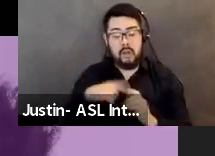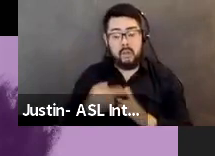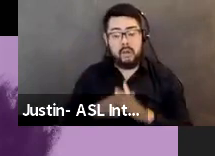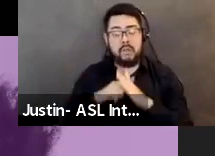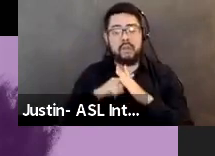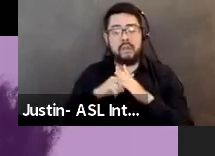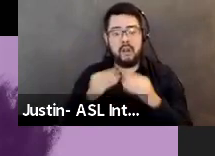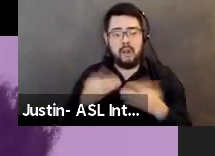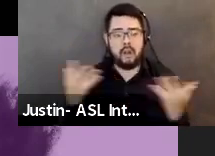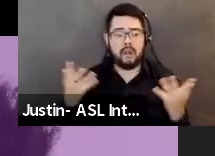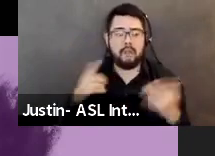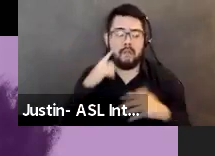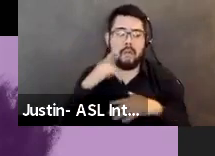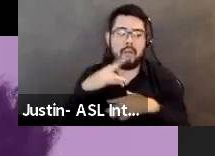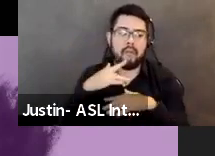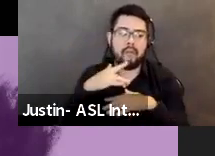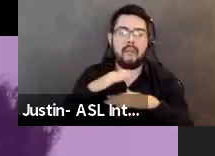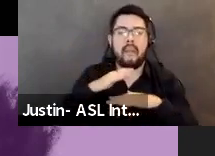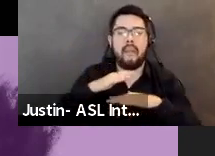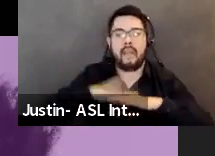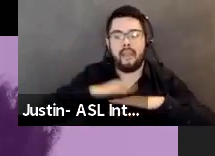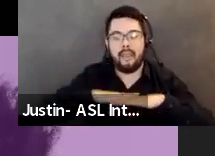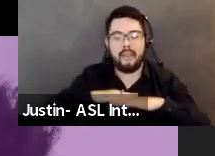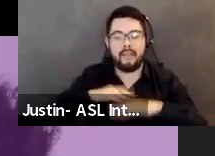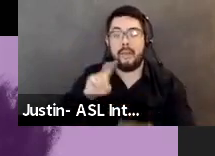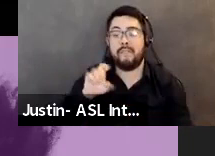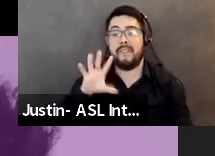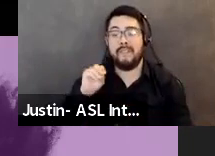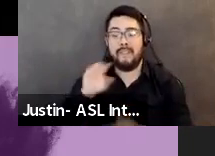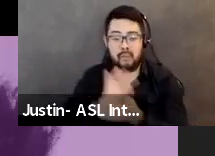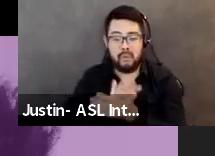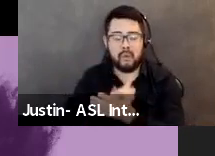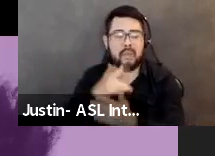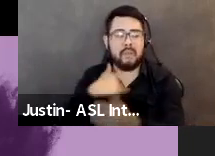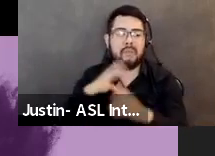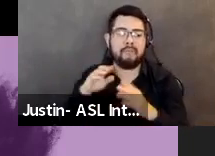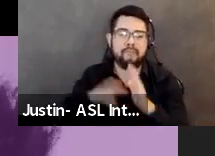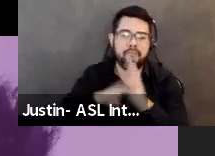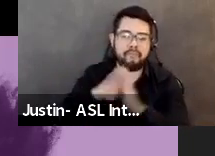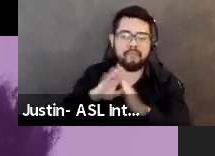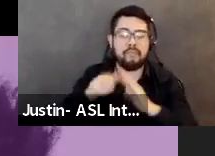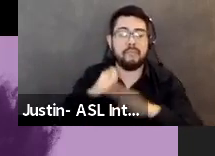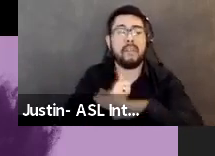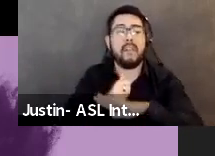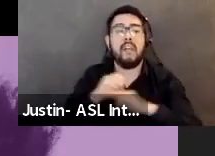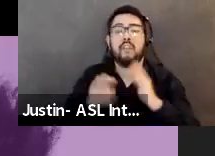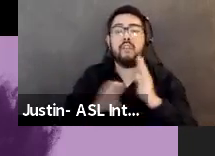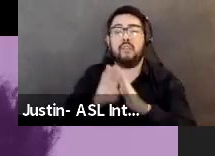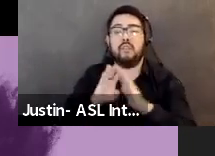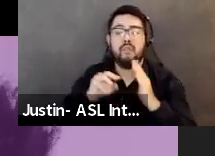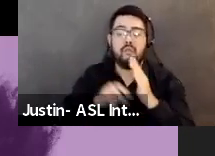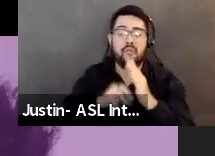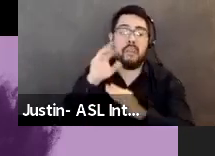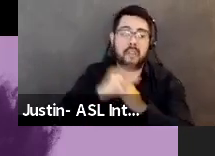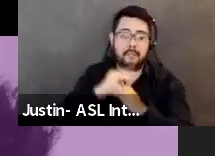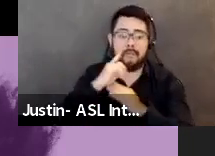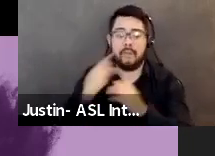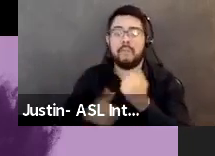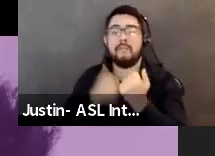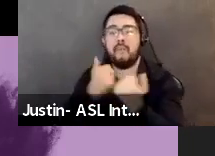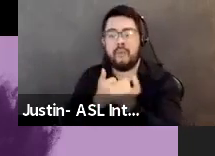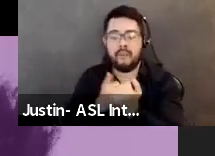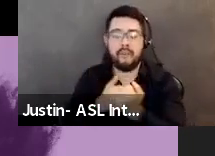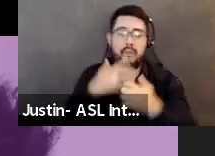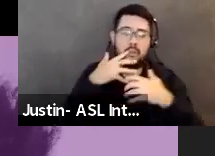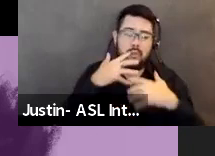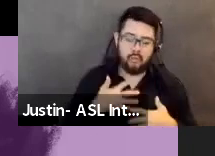um at least 150 schools a new curriculum uh to support grief and trauma it's known as rainbows